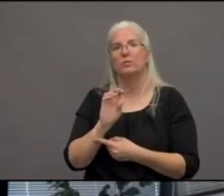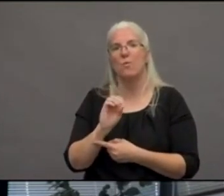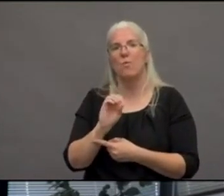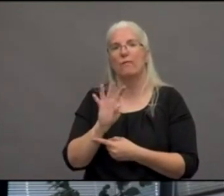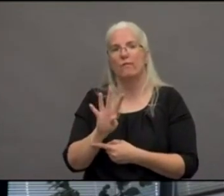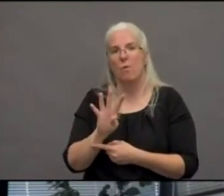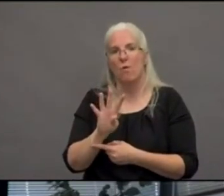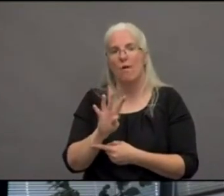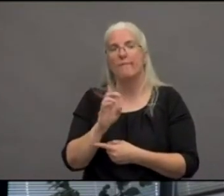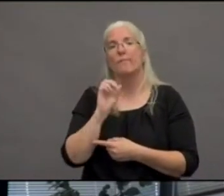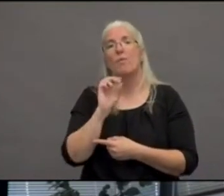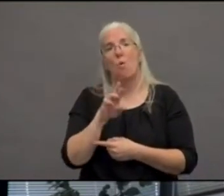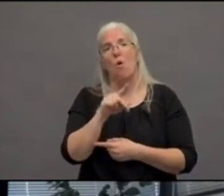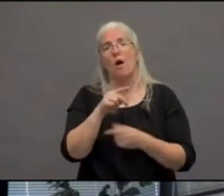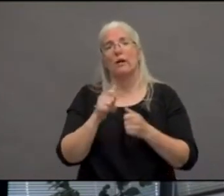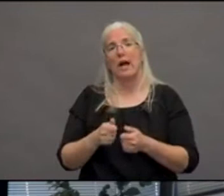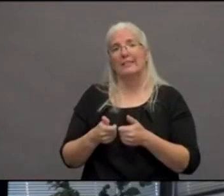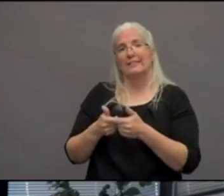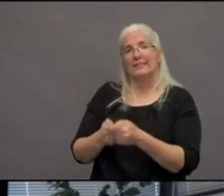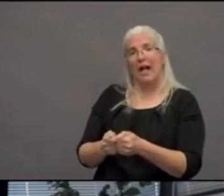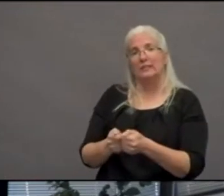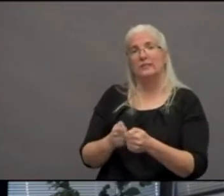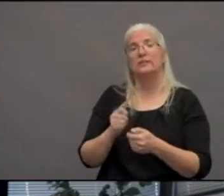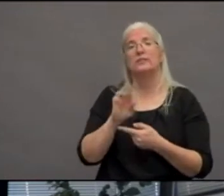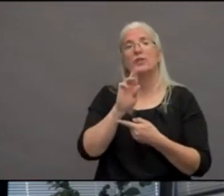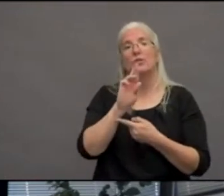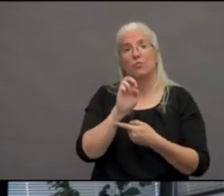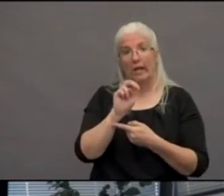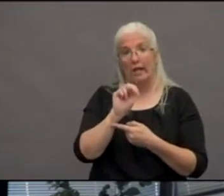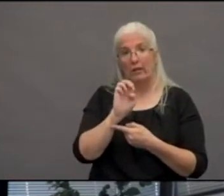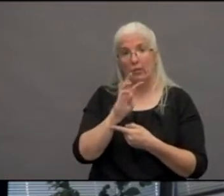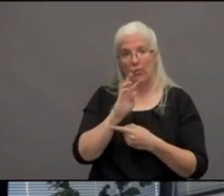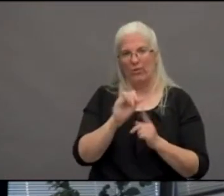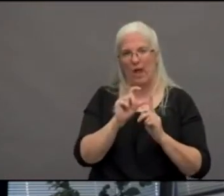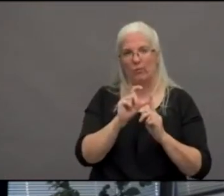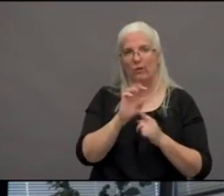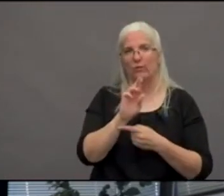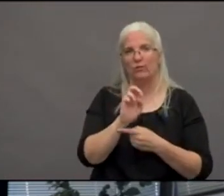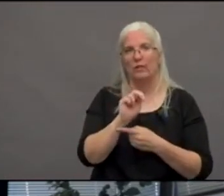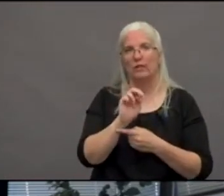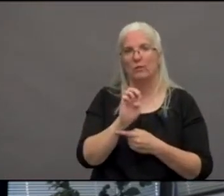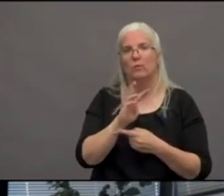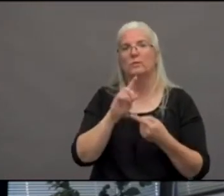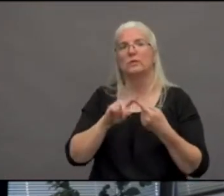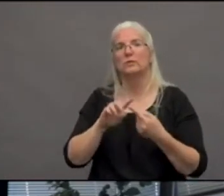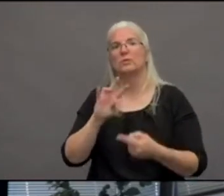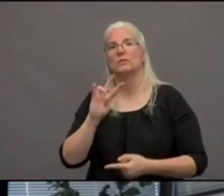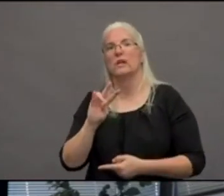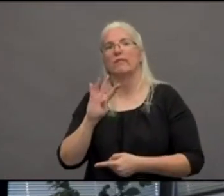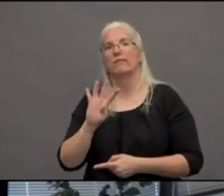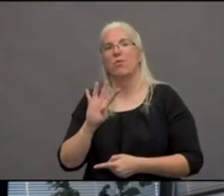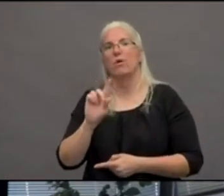1-855-278-4204, or you can text the word RENEW, RENEW, to the number